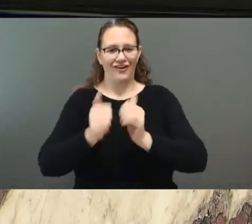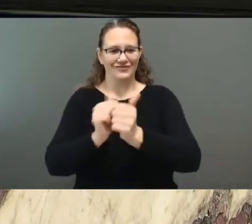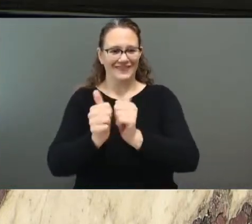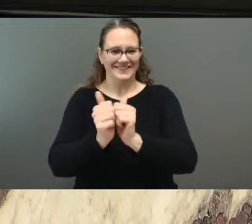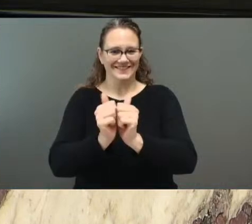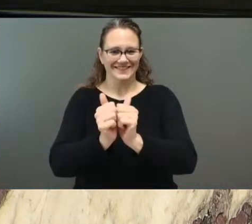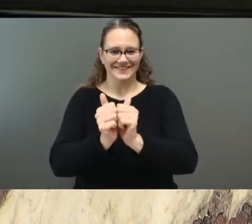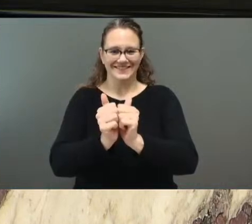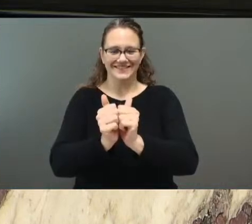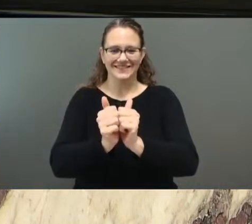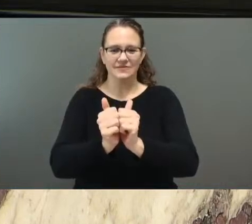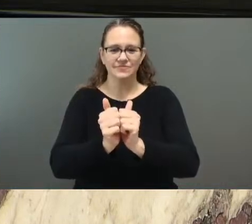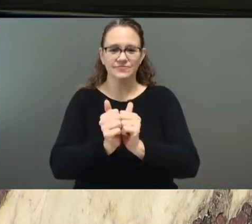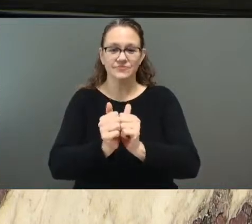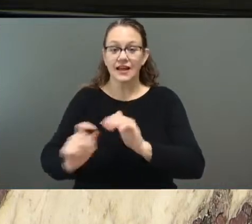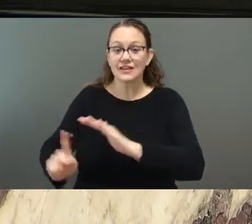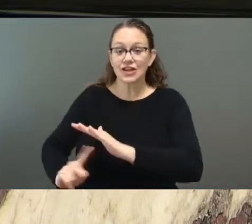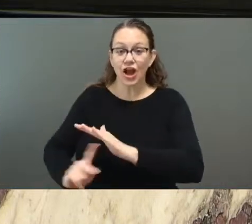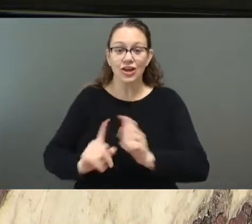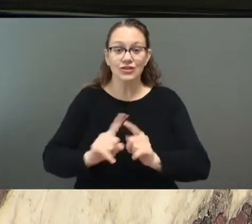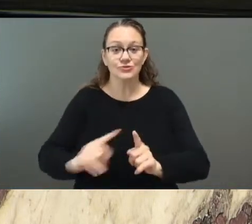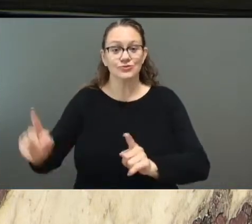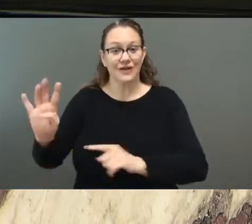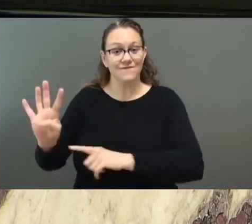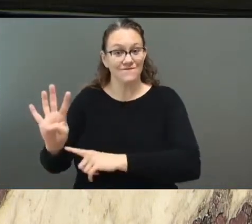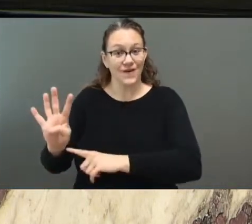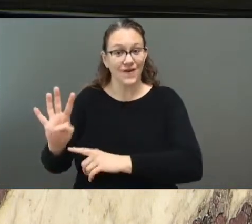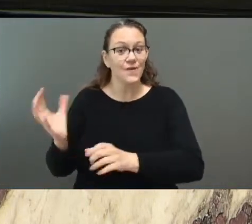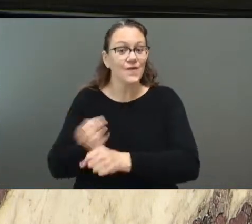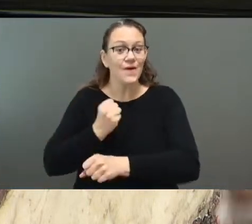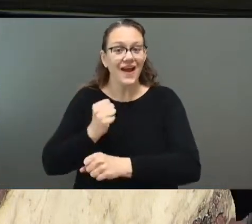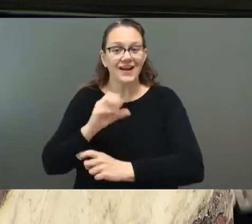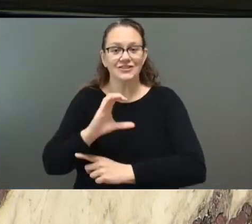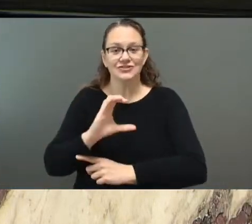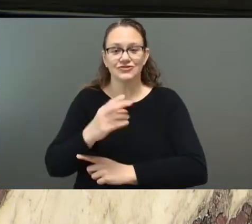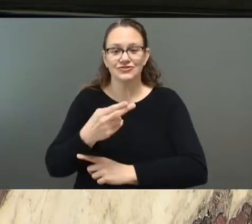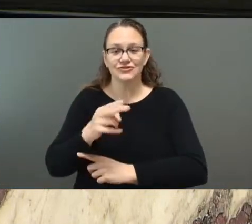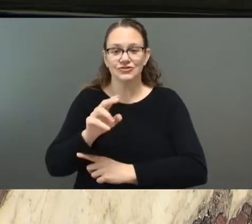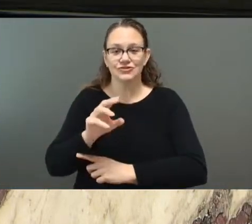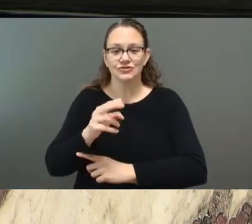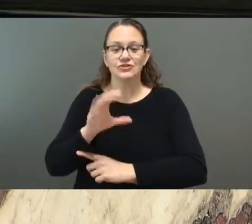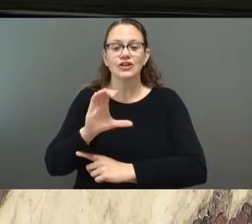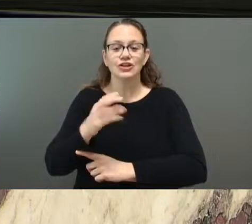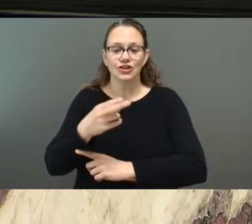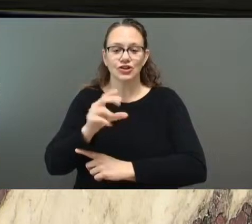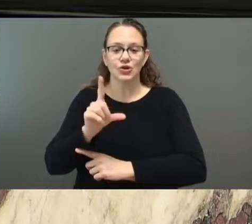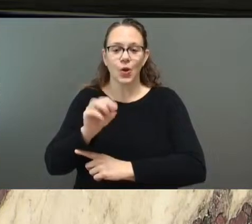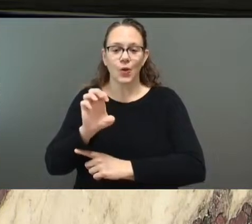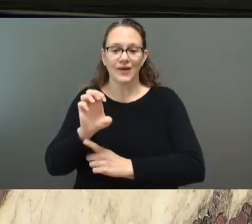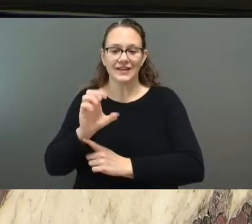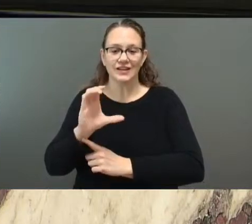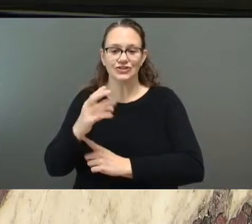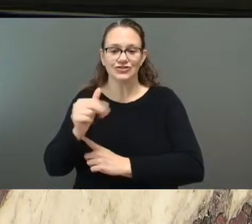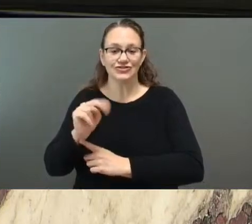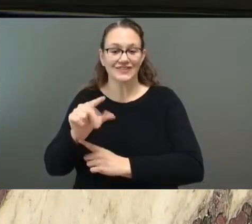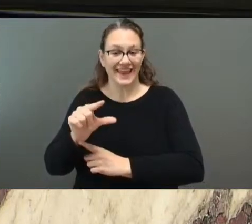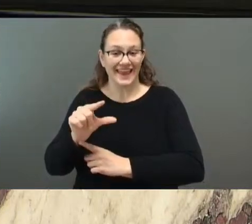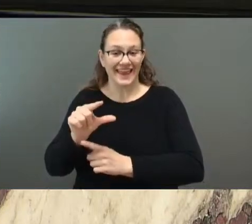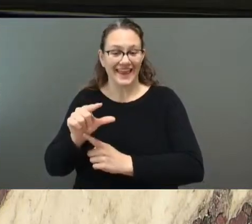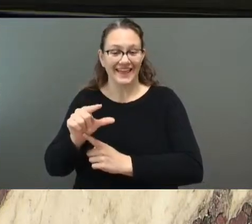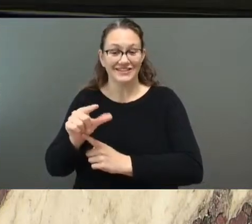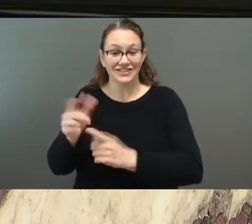to grade 4, the winner is Chloe Chang. She's here along with her, there she is, well done. She's along here with